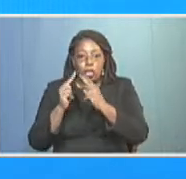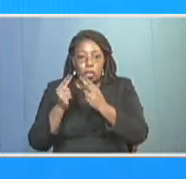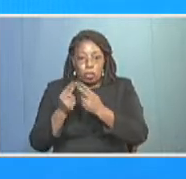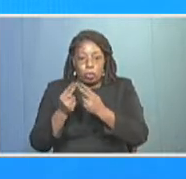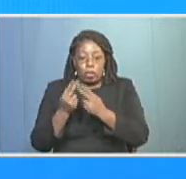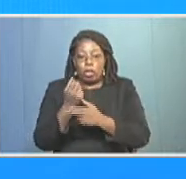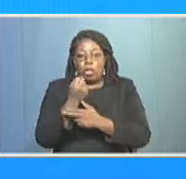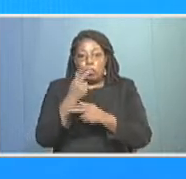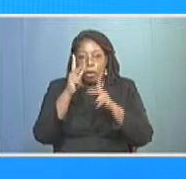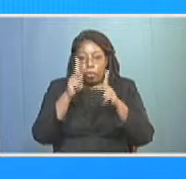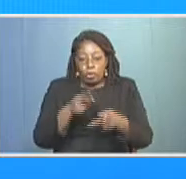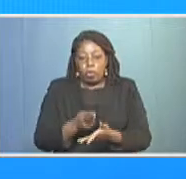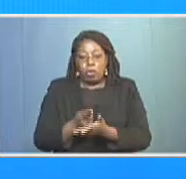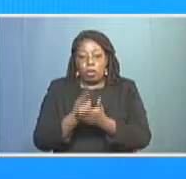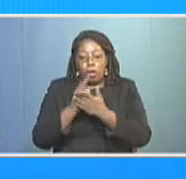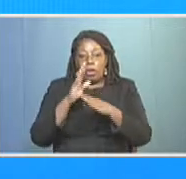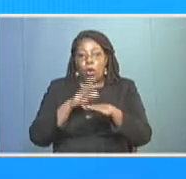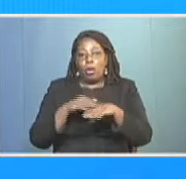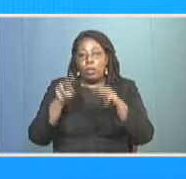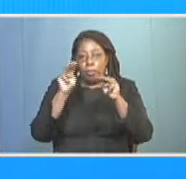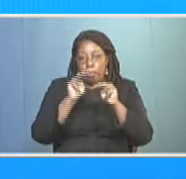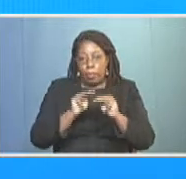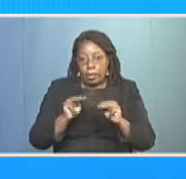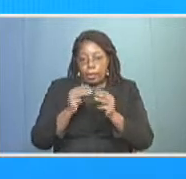Meantime, 12 people recovered on Monday.